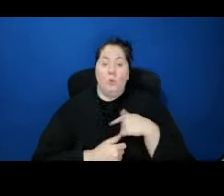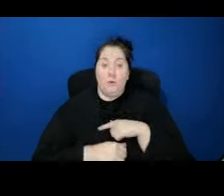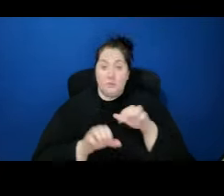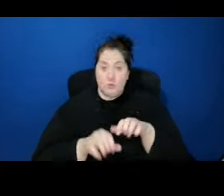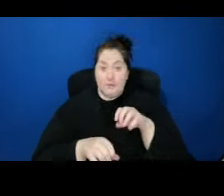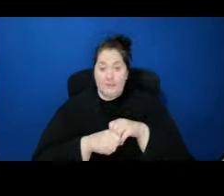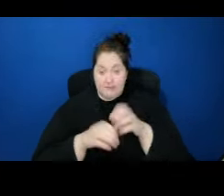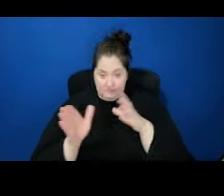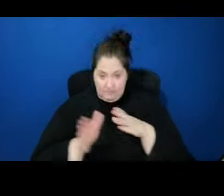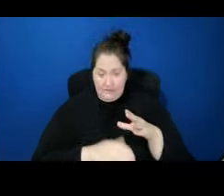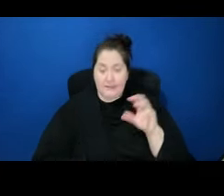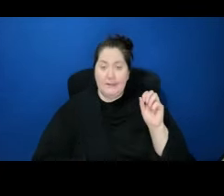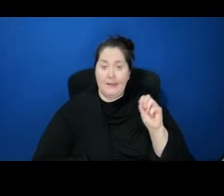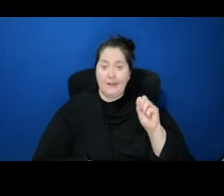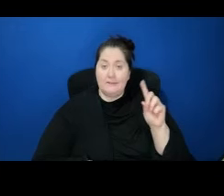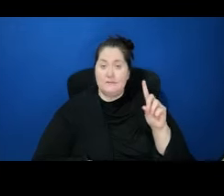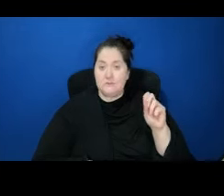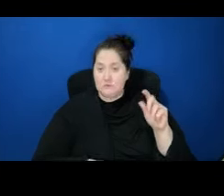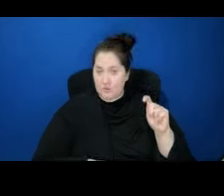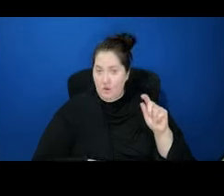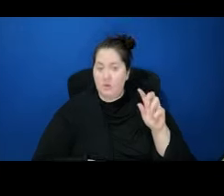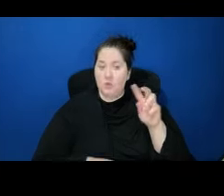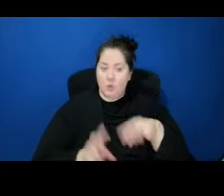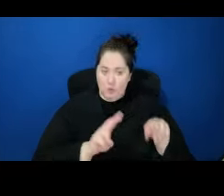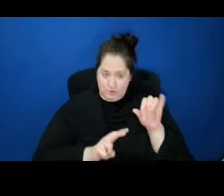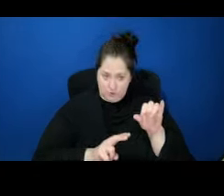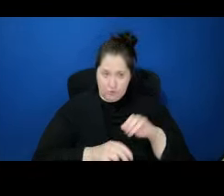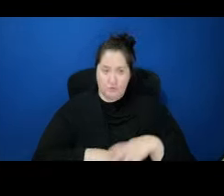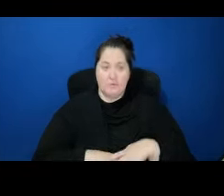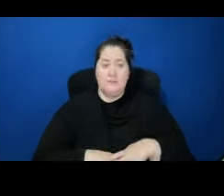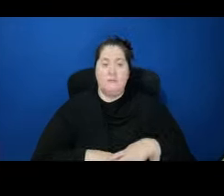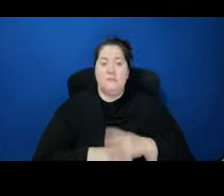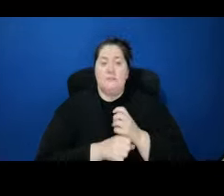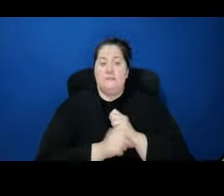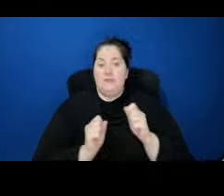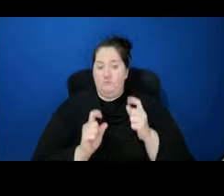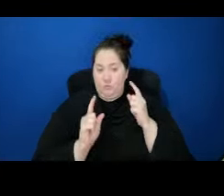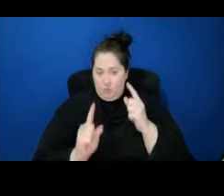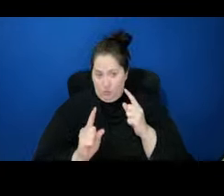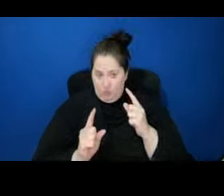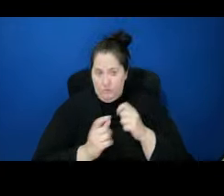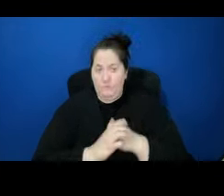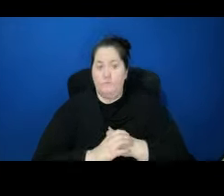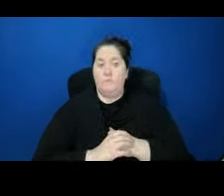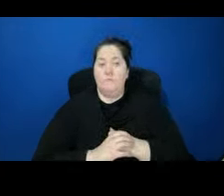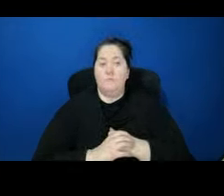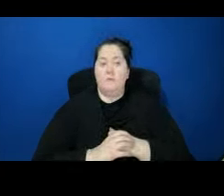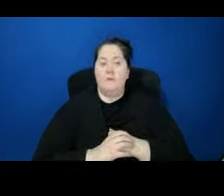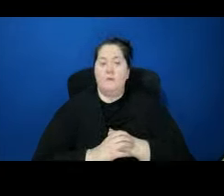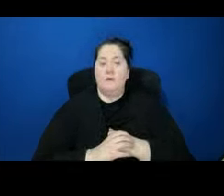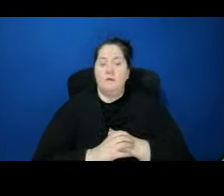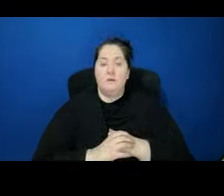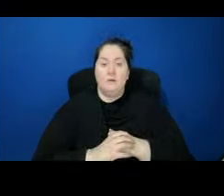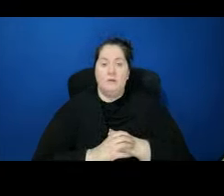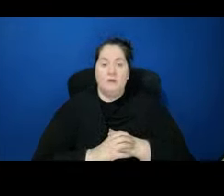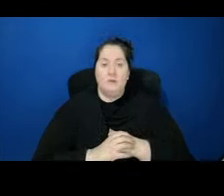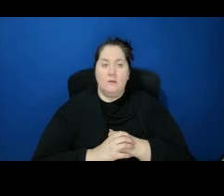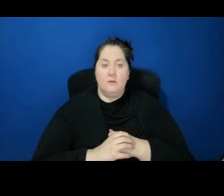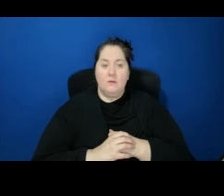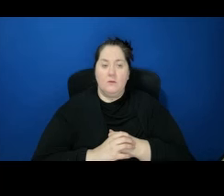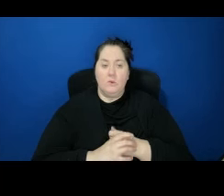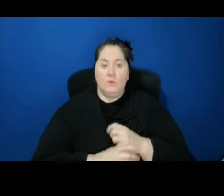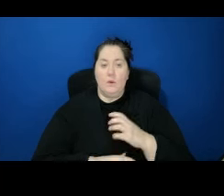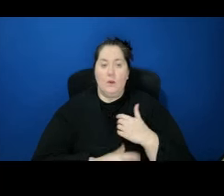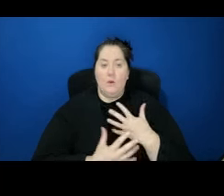and SDOT is looking at as we go forward. Safety, working toward a goal of the Vision Zero goal of